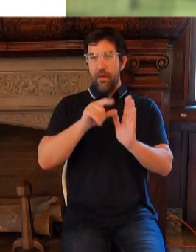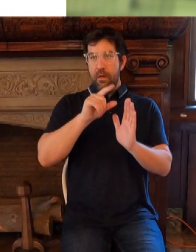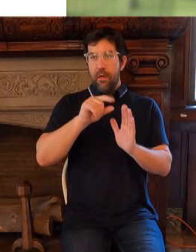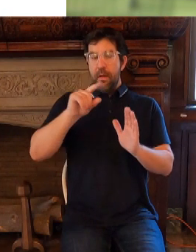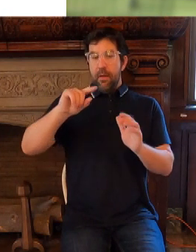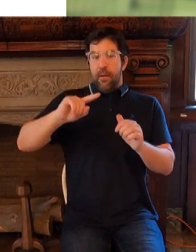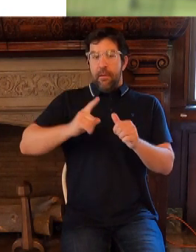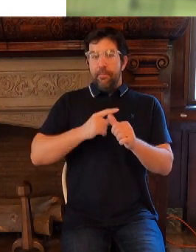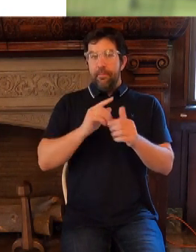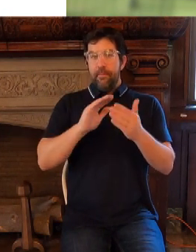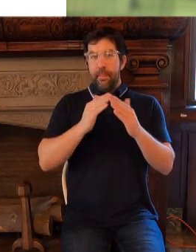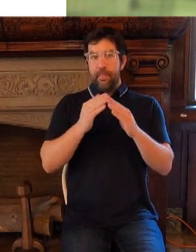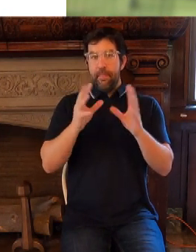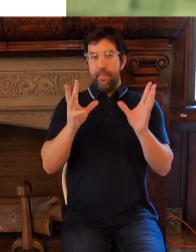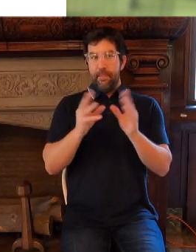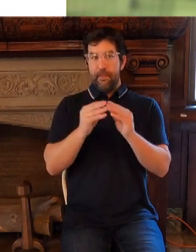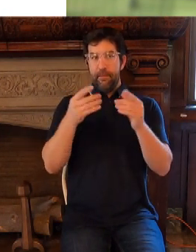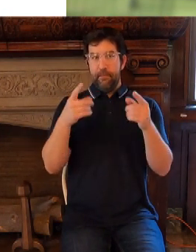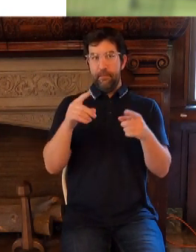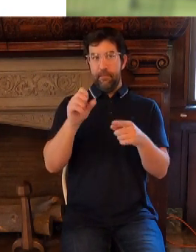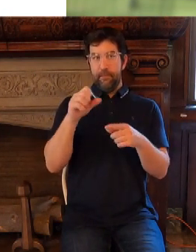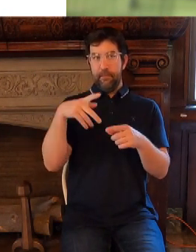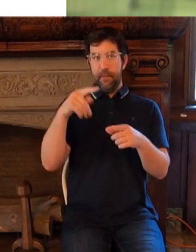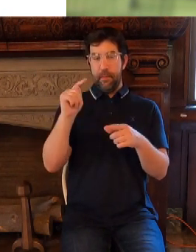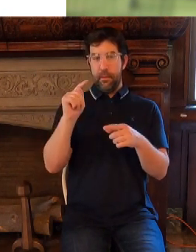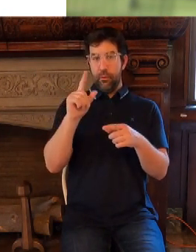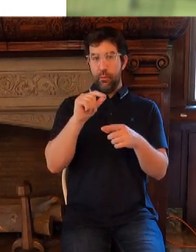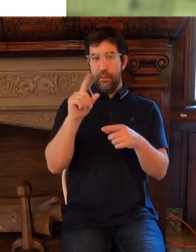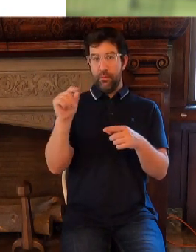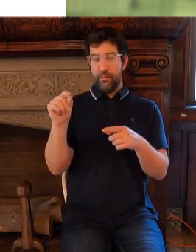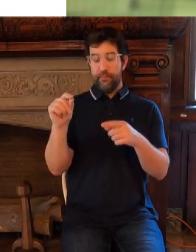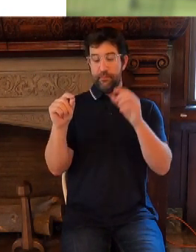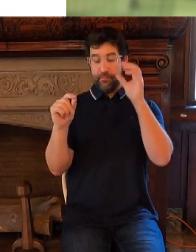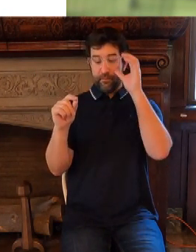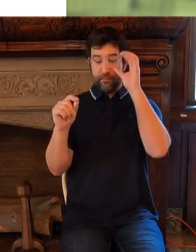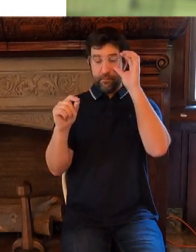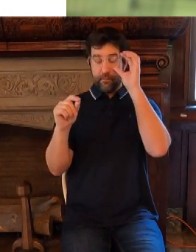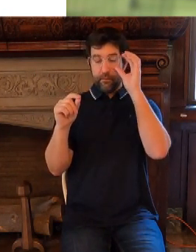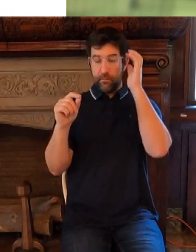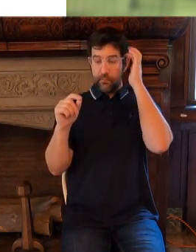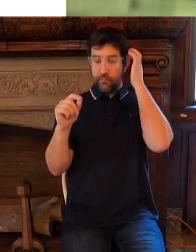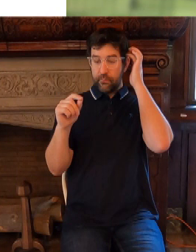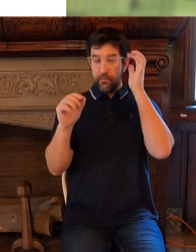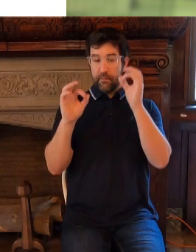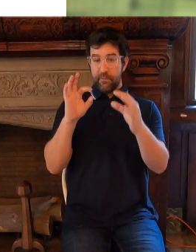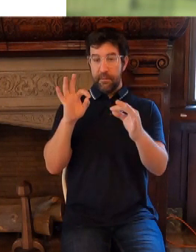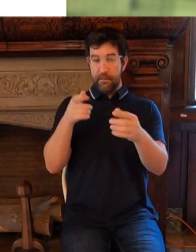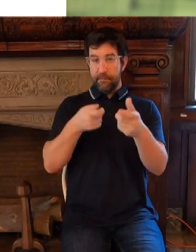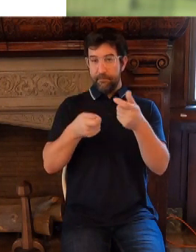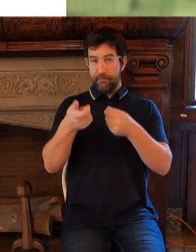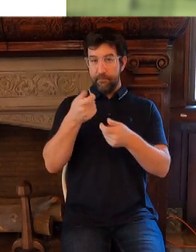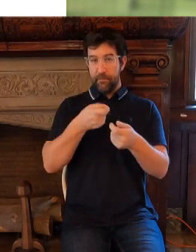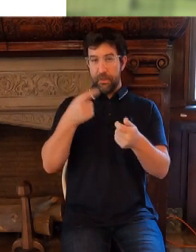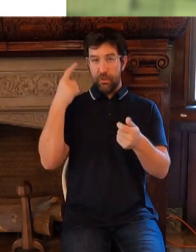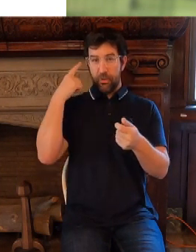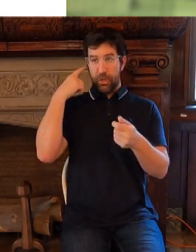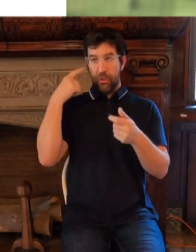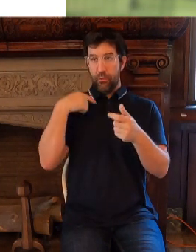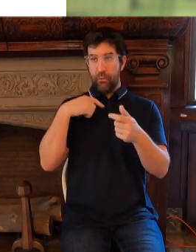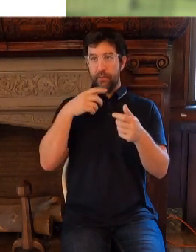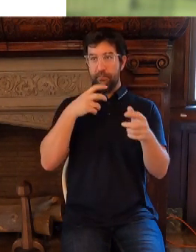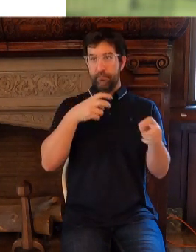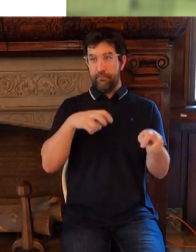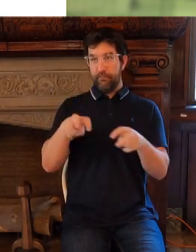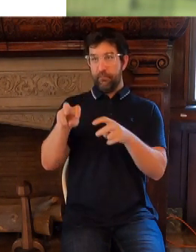our first community meeting in September of that year. Based on the input that we heard from the community, we rolled into the